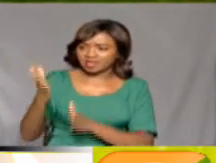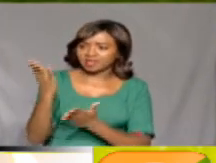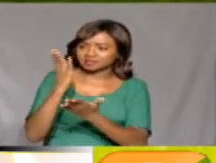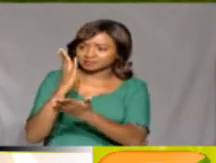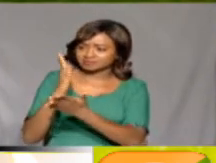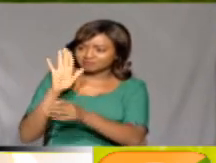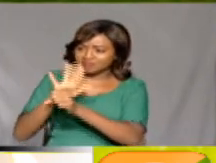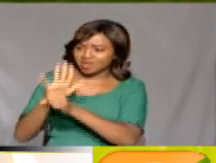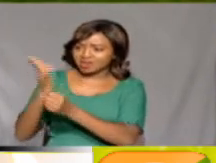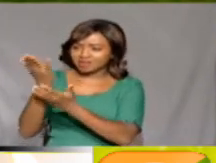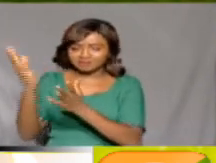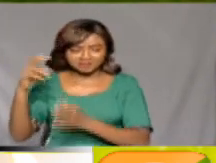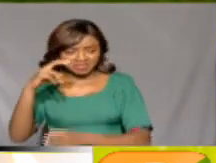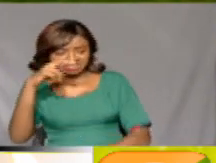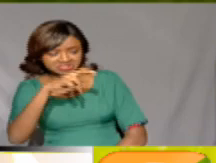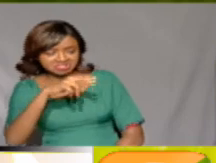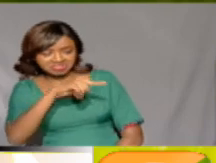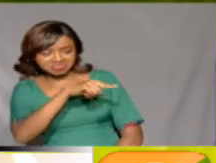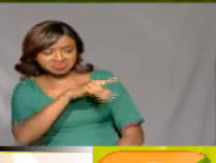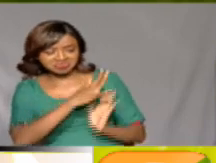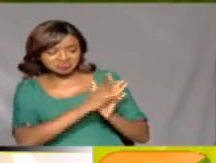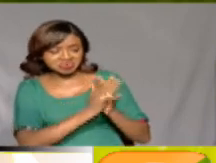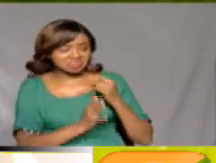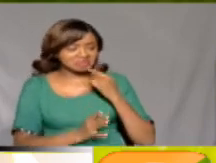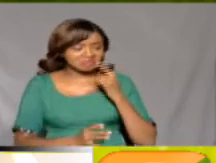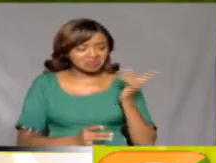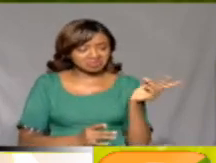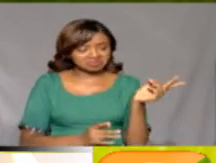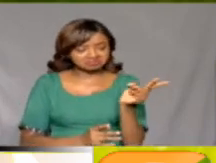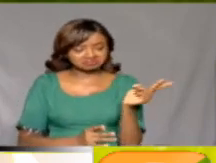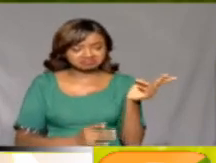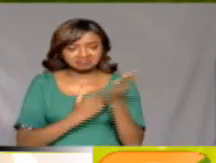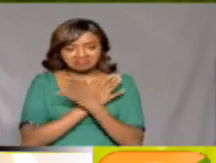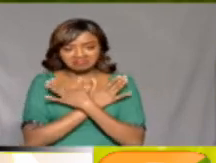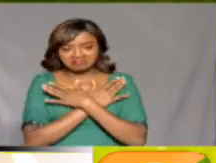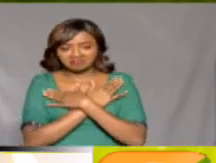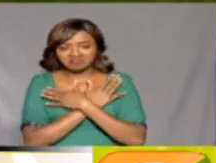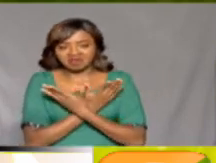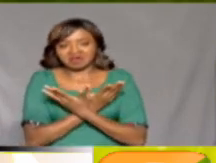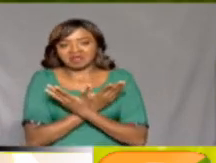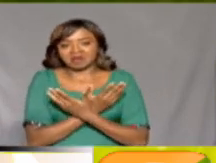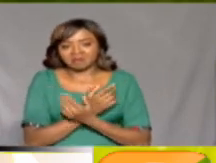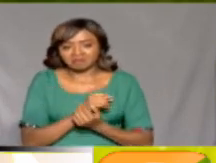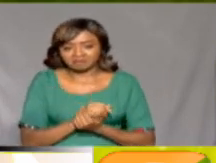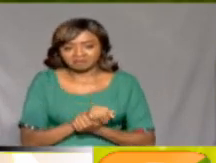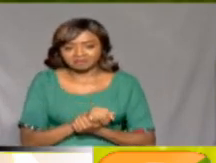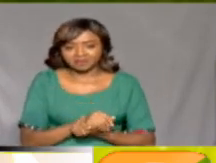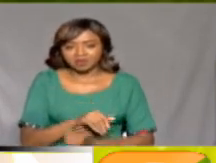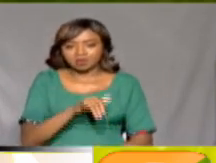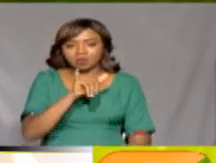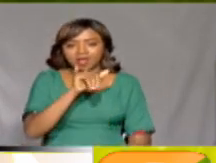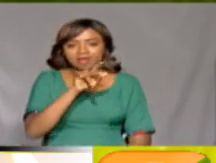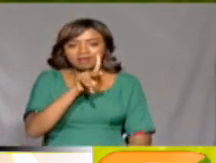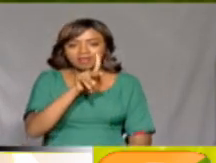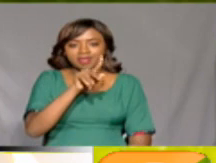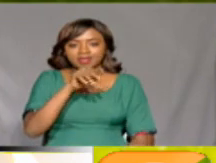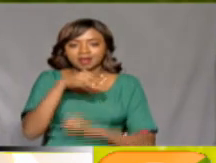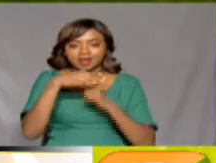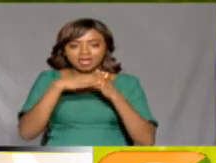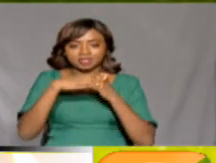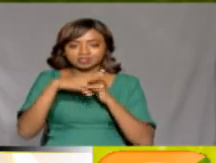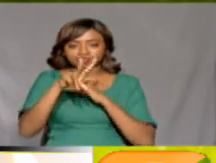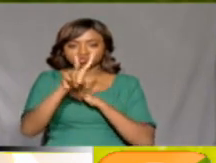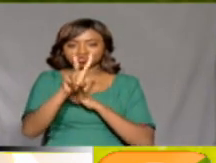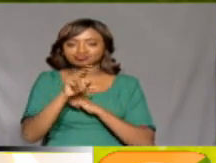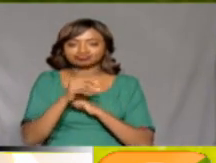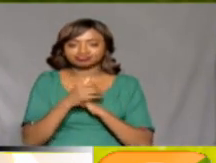your sort of political career and, of course, the president's journey with YK92. Talk to us a little bit